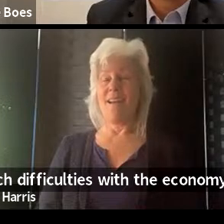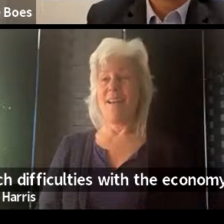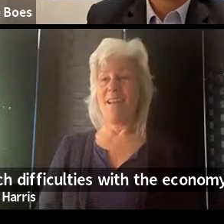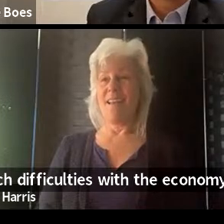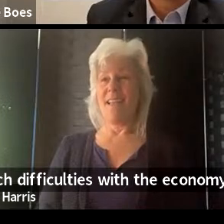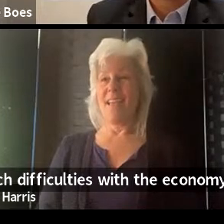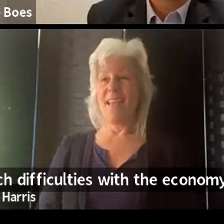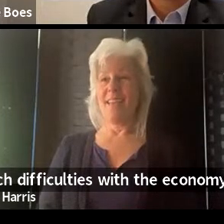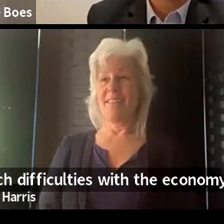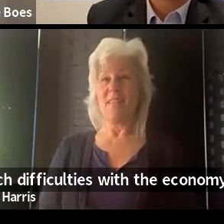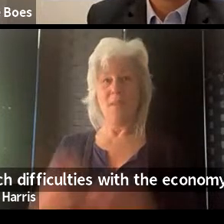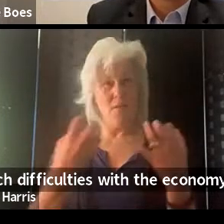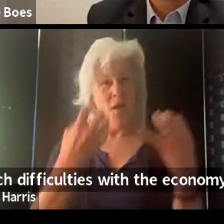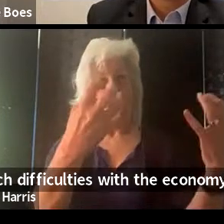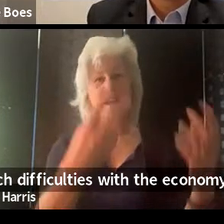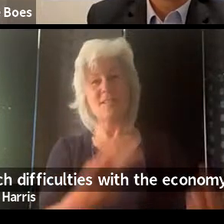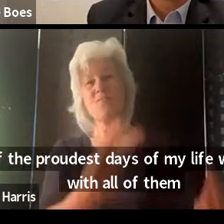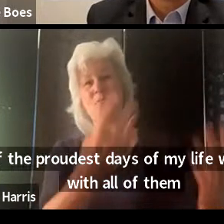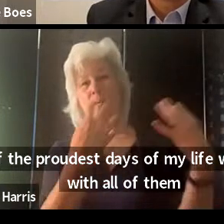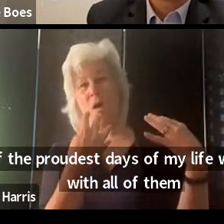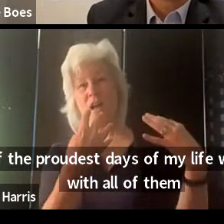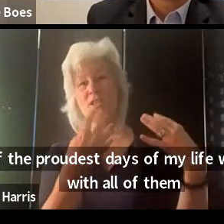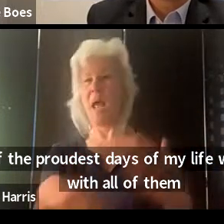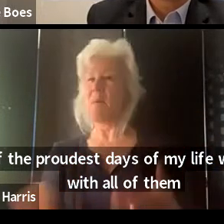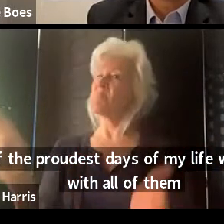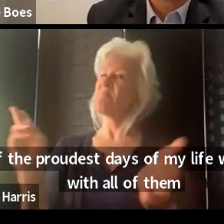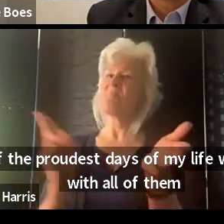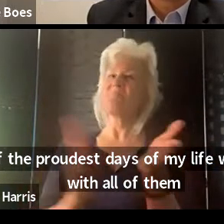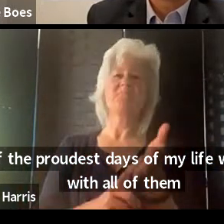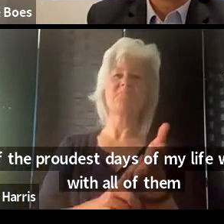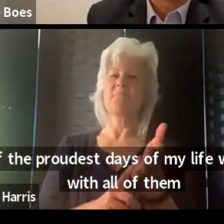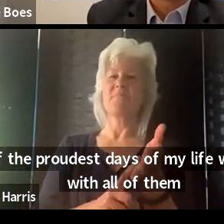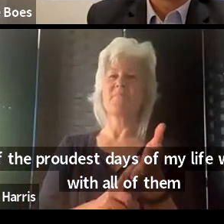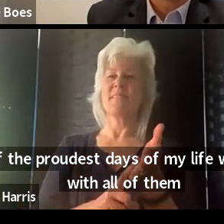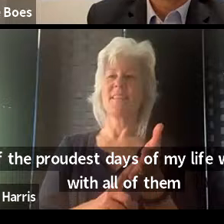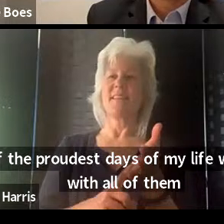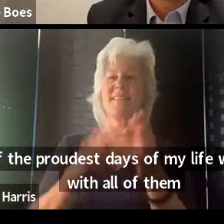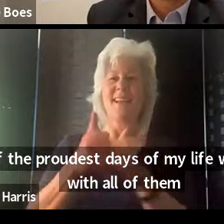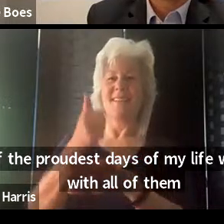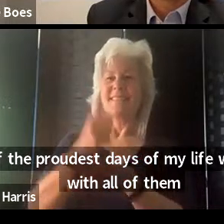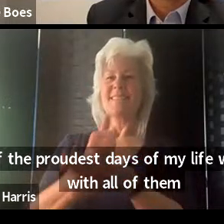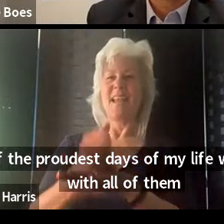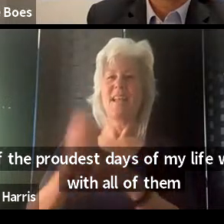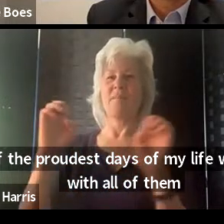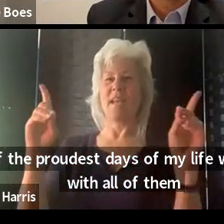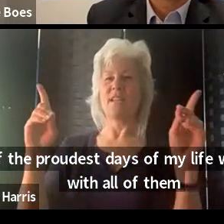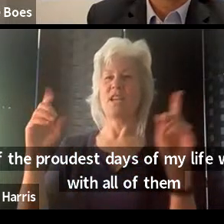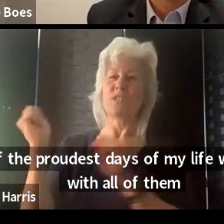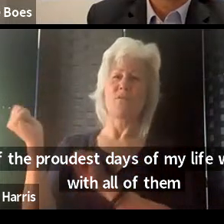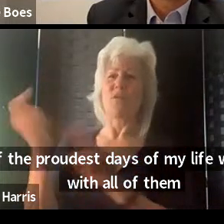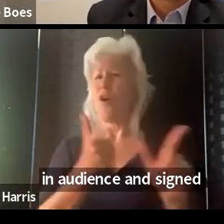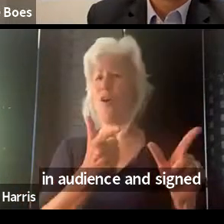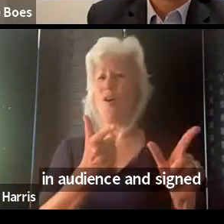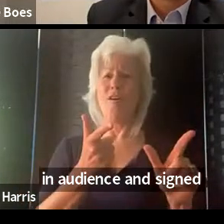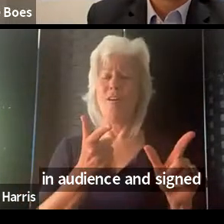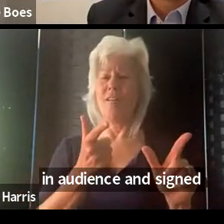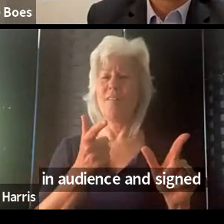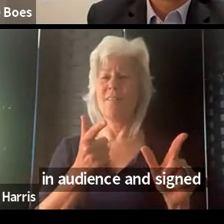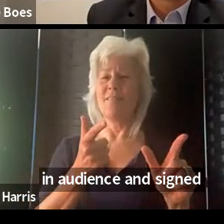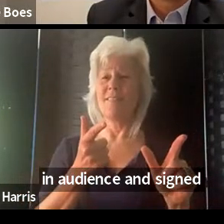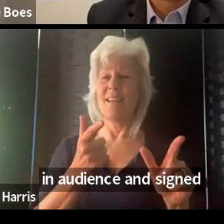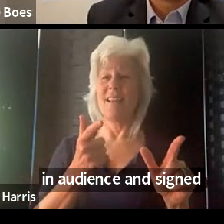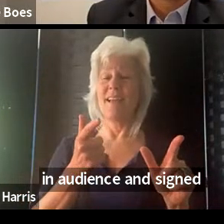in audience and signed the bill which created Education for All. House Bill 90 was